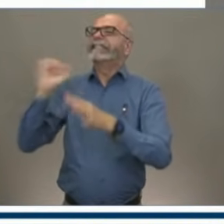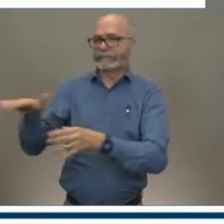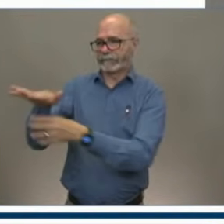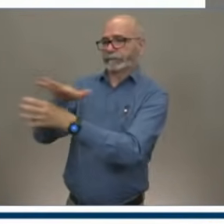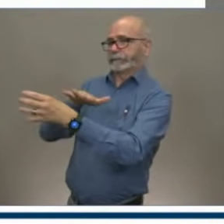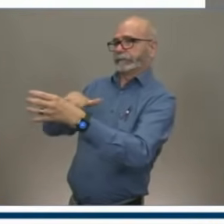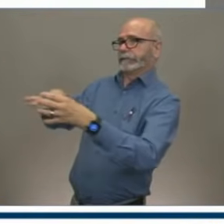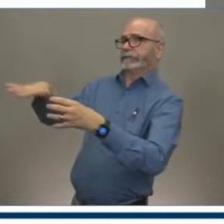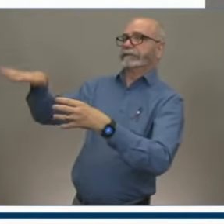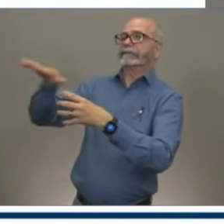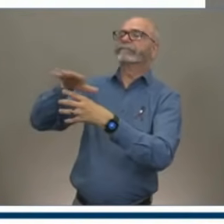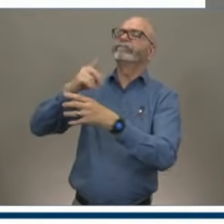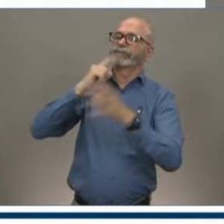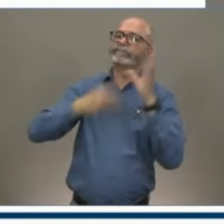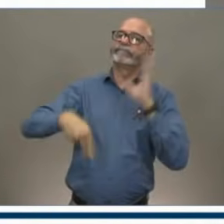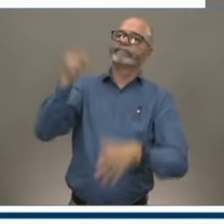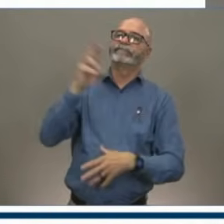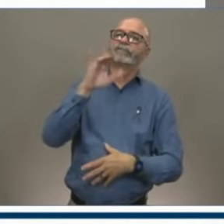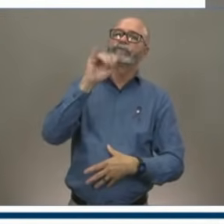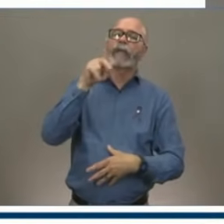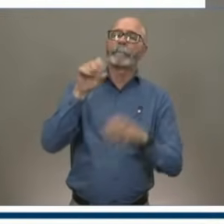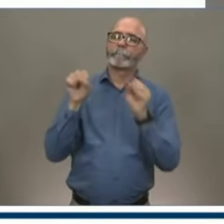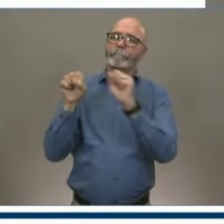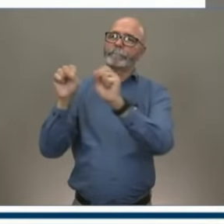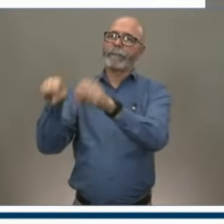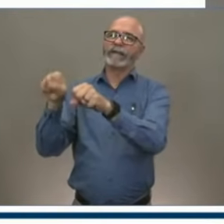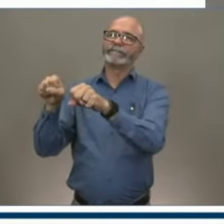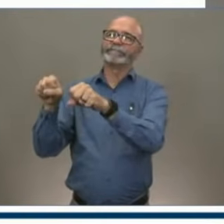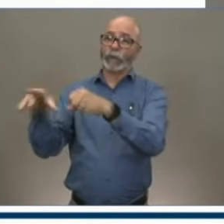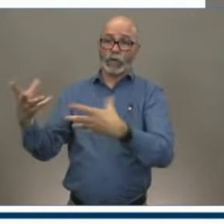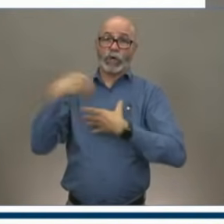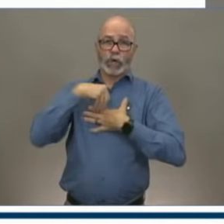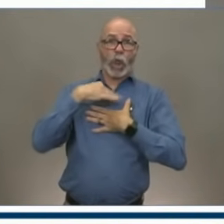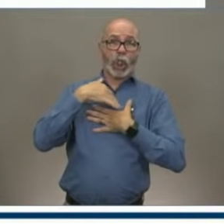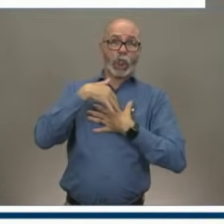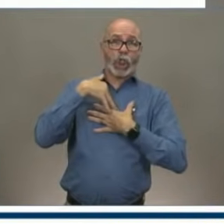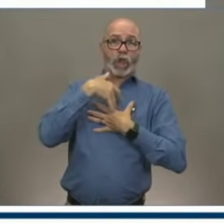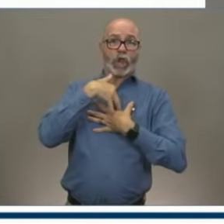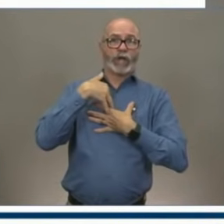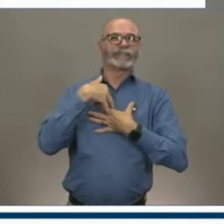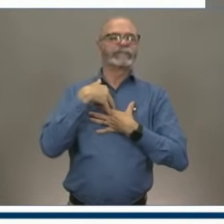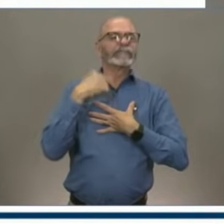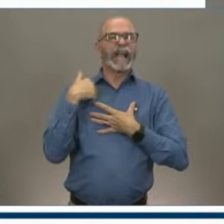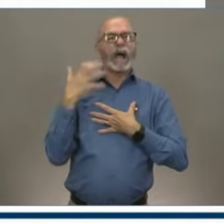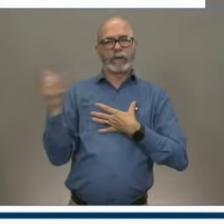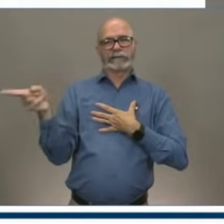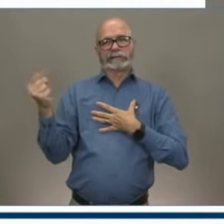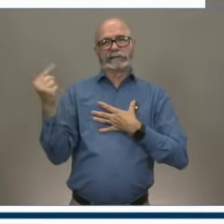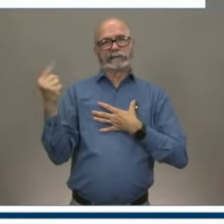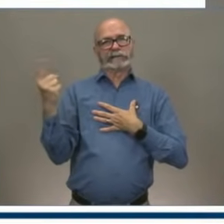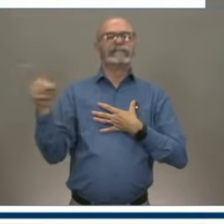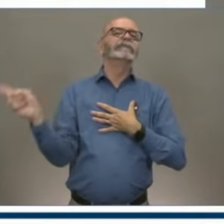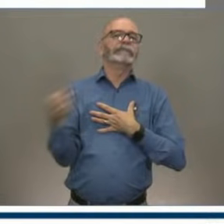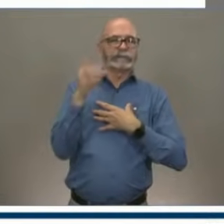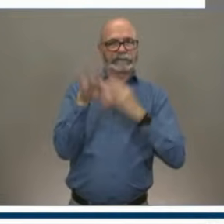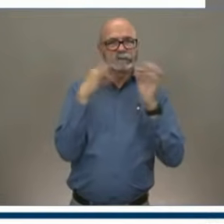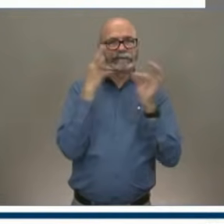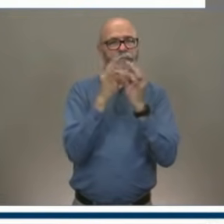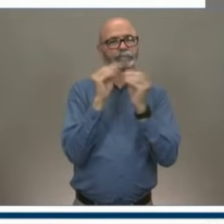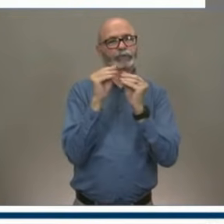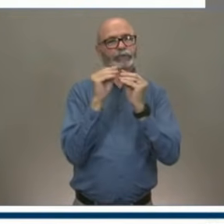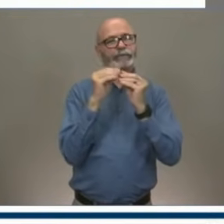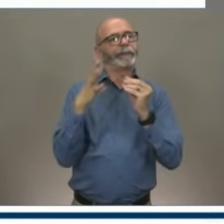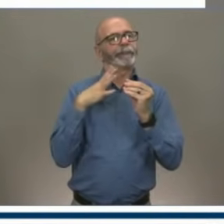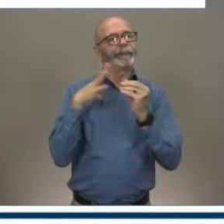greatest risk. They may have been exposed to COVID, and those are the groups that primarily we want to come forward for asymptomatic testing.